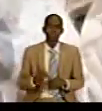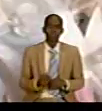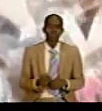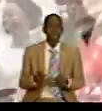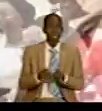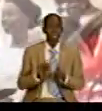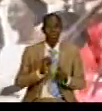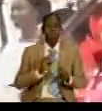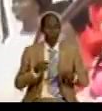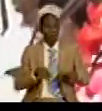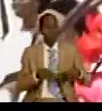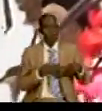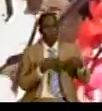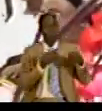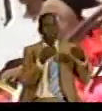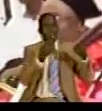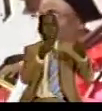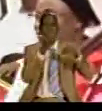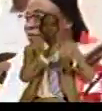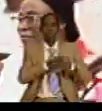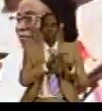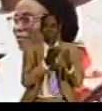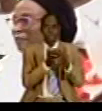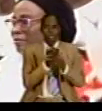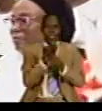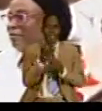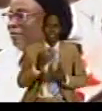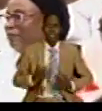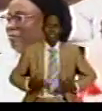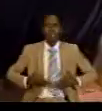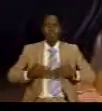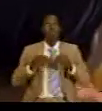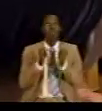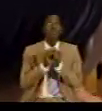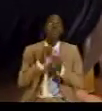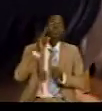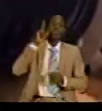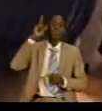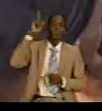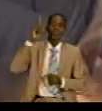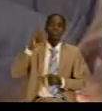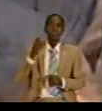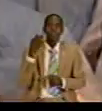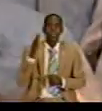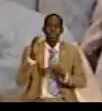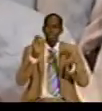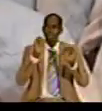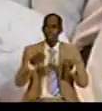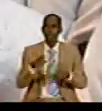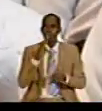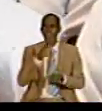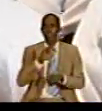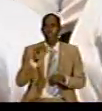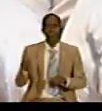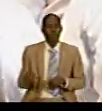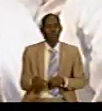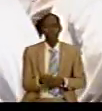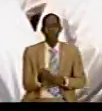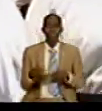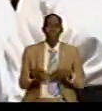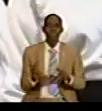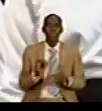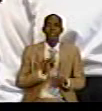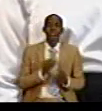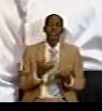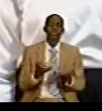As I go on through life with him, there can be no other way.